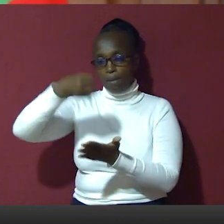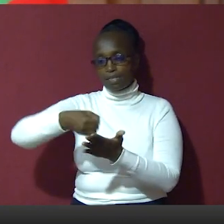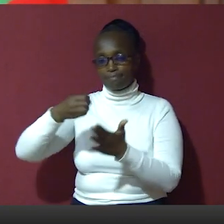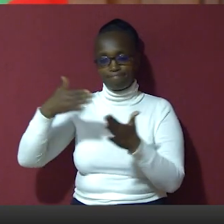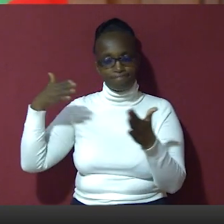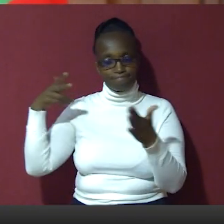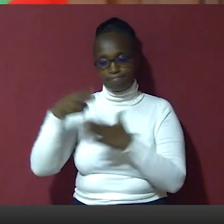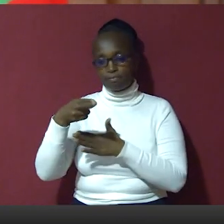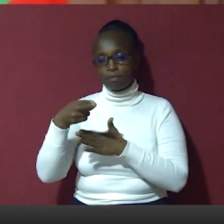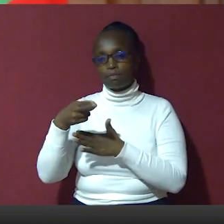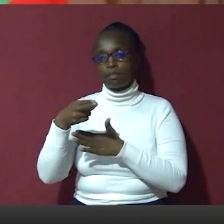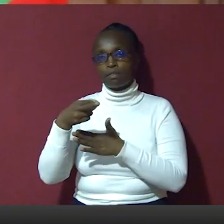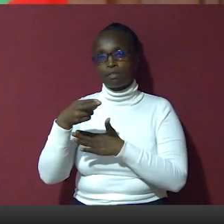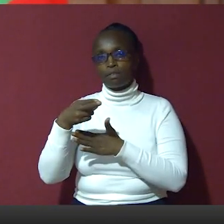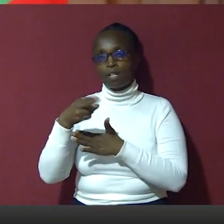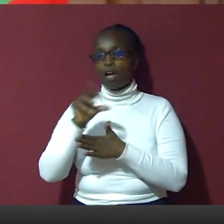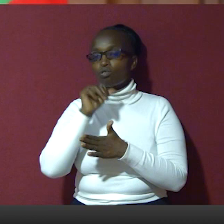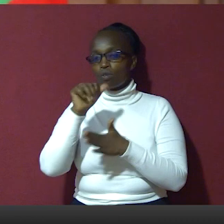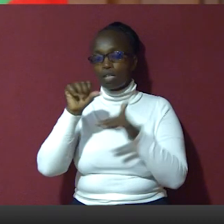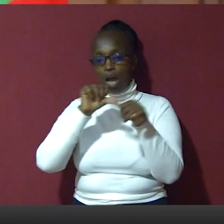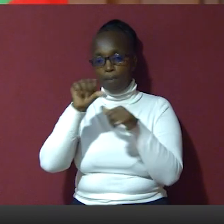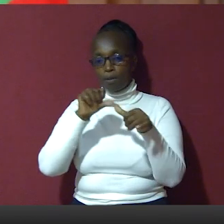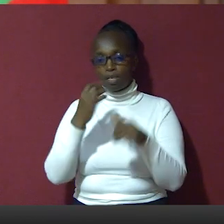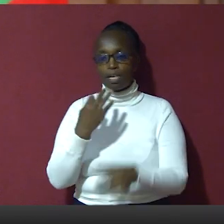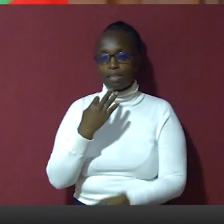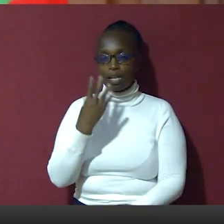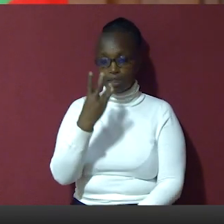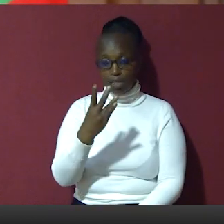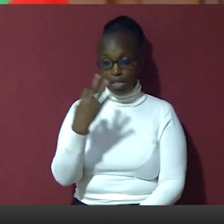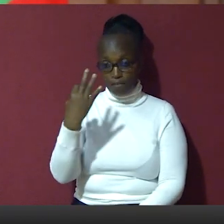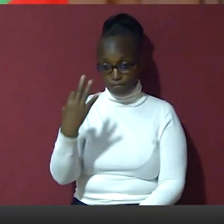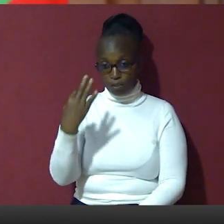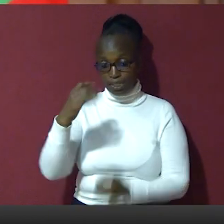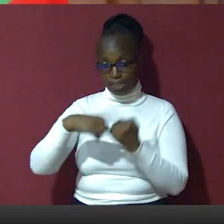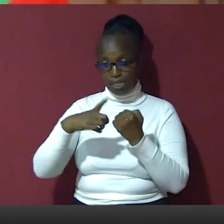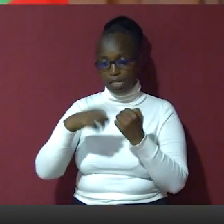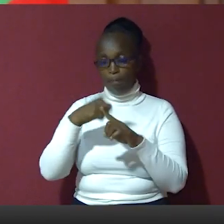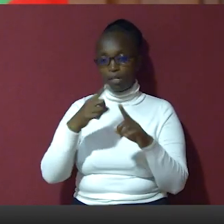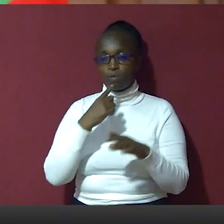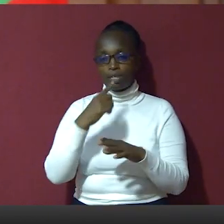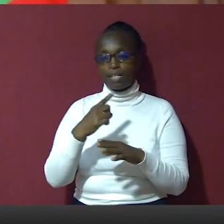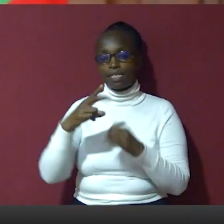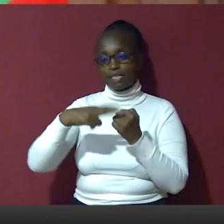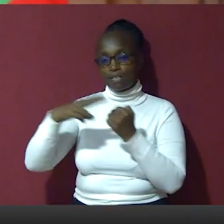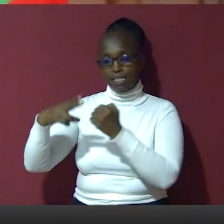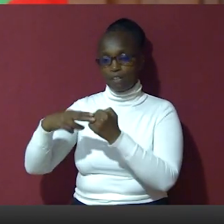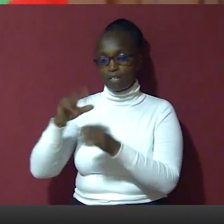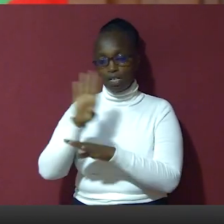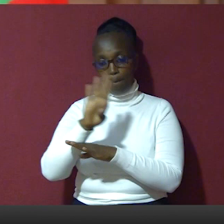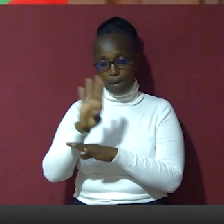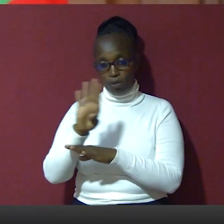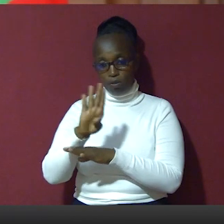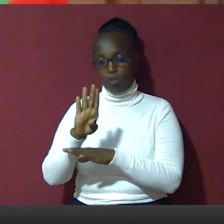a budget cut of not the entire 346, but a budget cut of 177